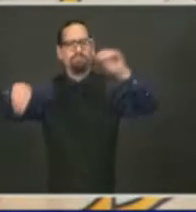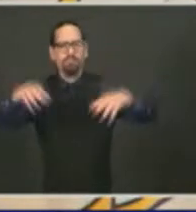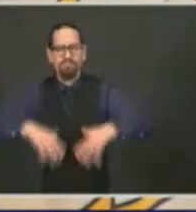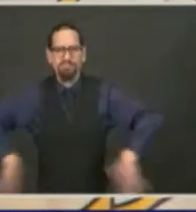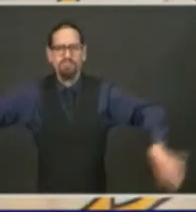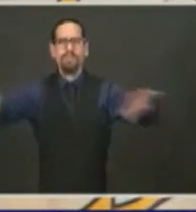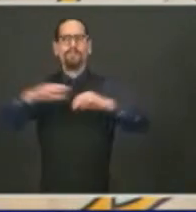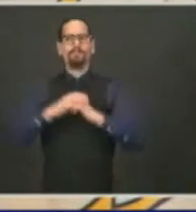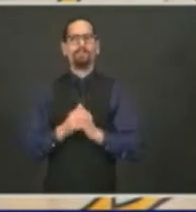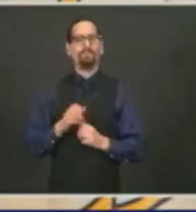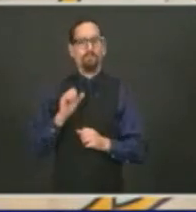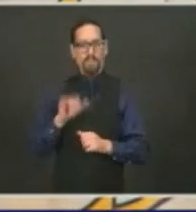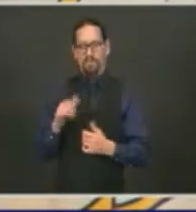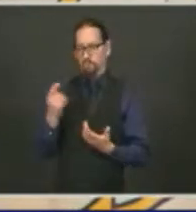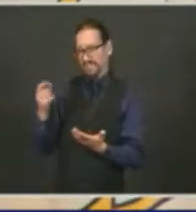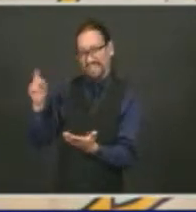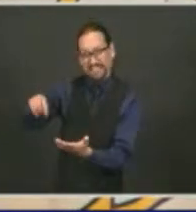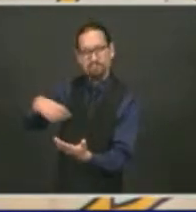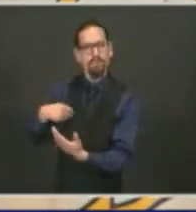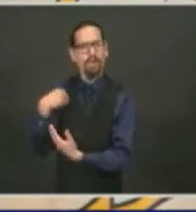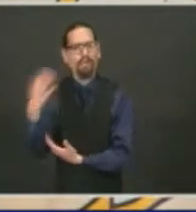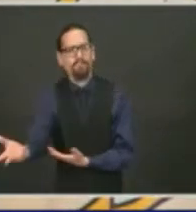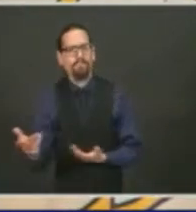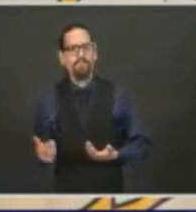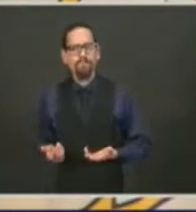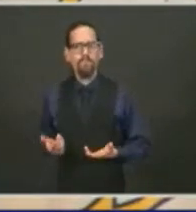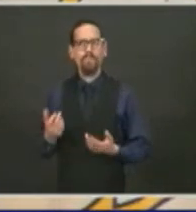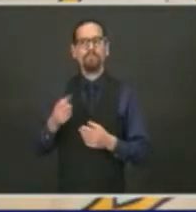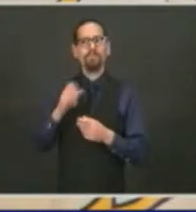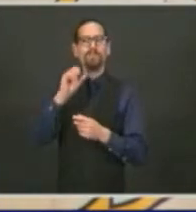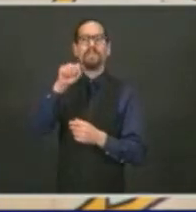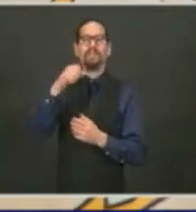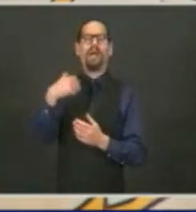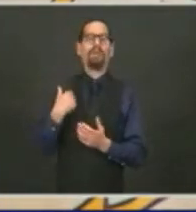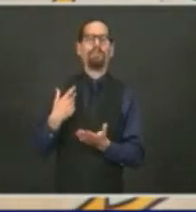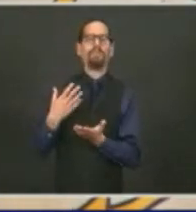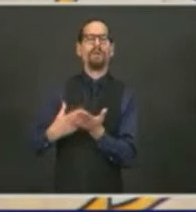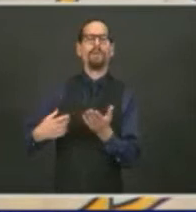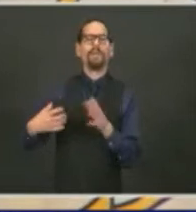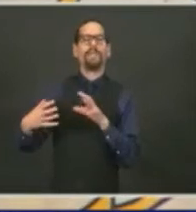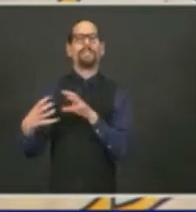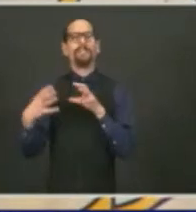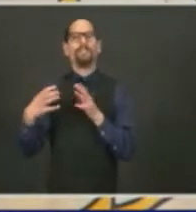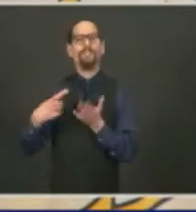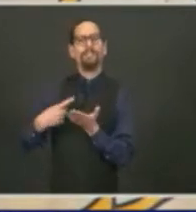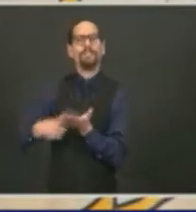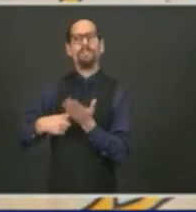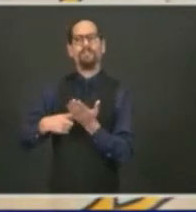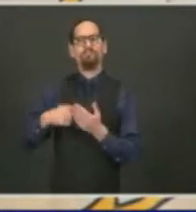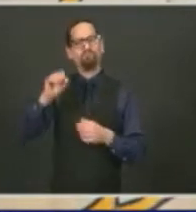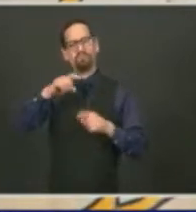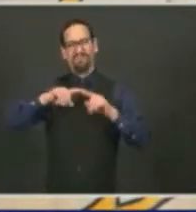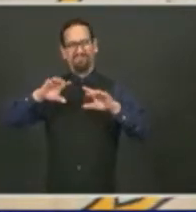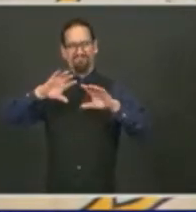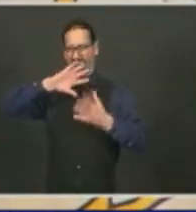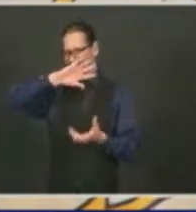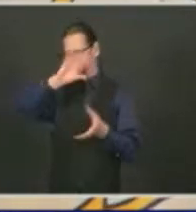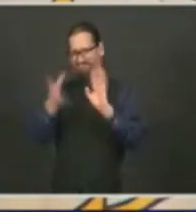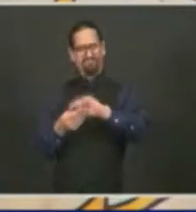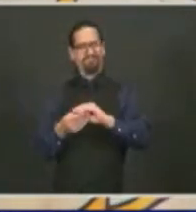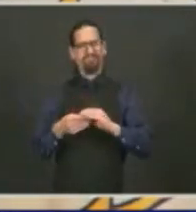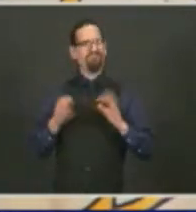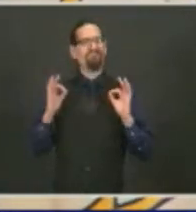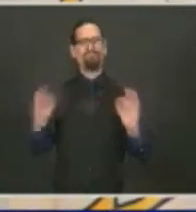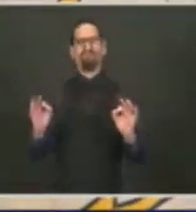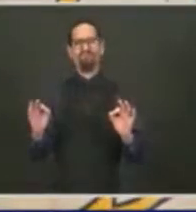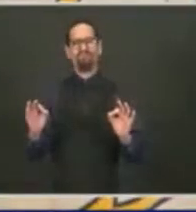there's been some tense moments, but by and large, we've worked hand in glove, and the majority of kids have been in school as much as possible. What I would